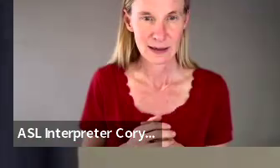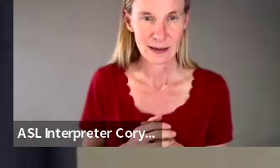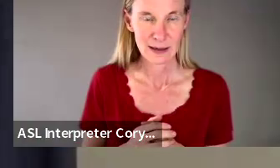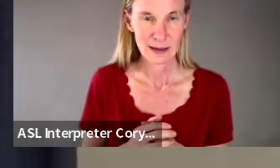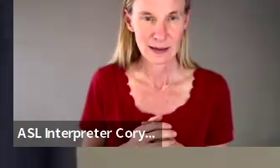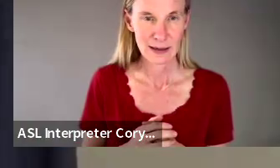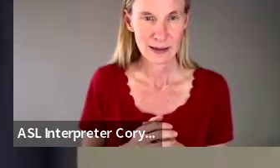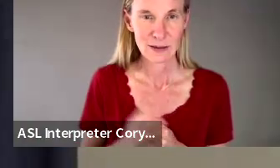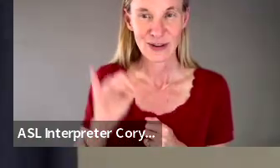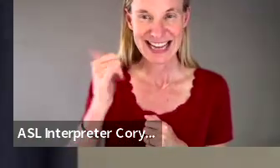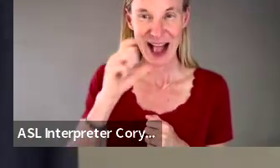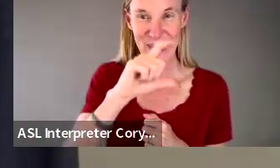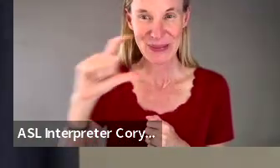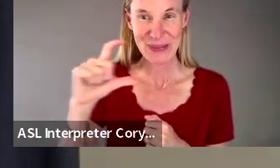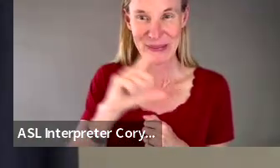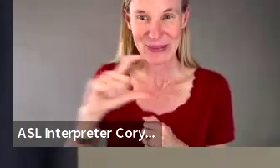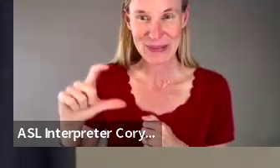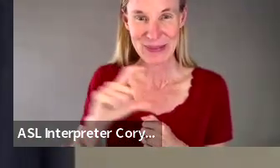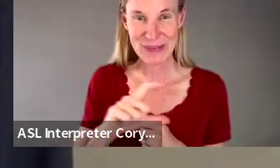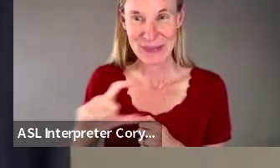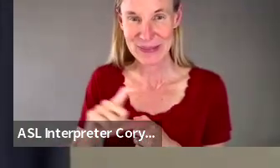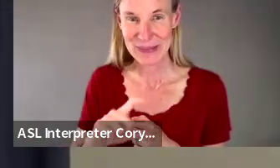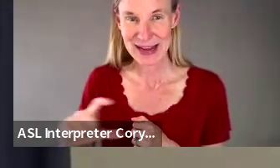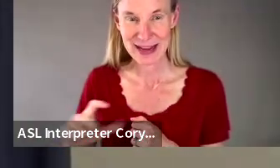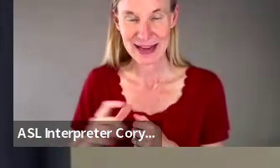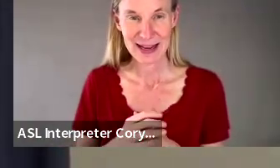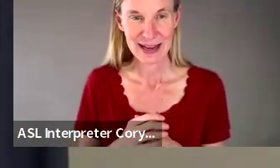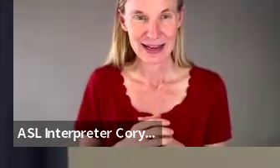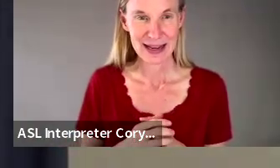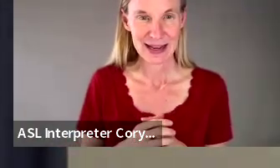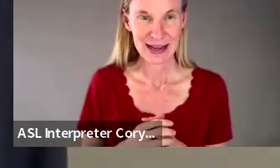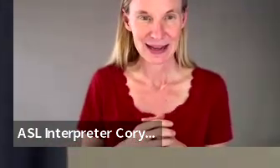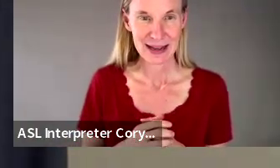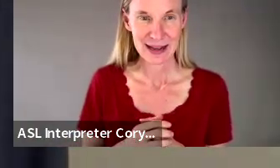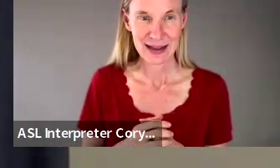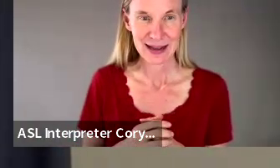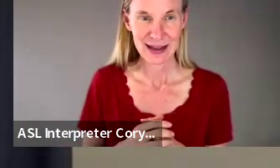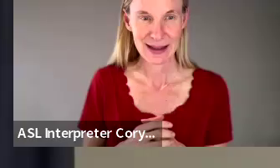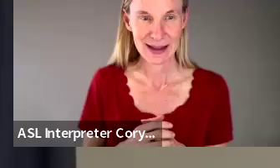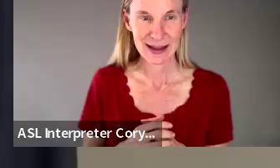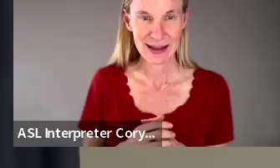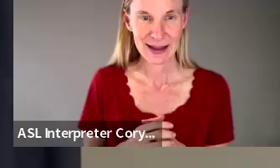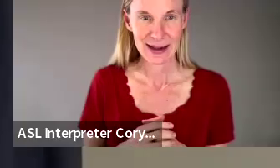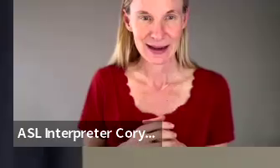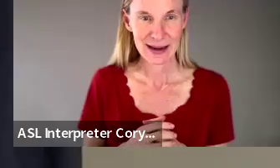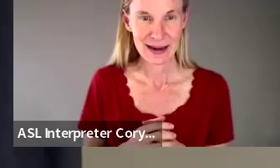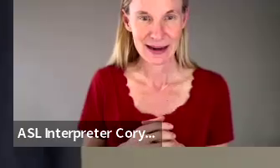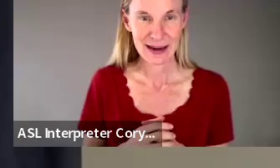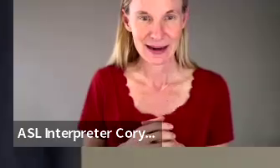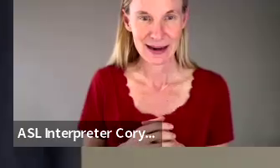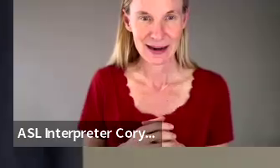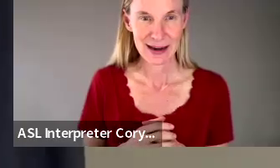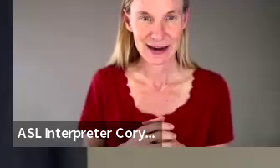So it's turning yellow, now it's single switching through the menu bar yellow. He's on the right,